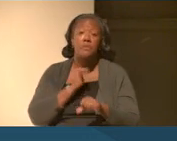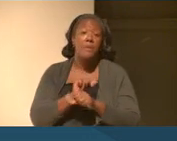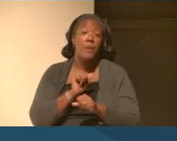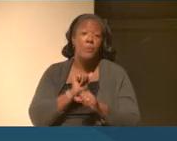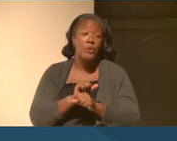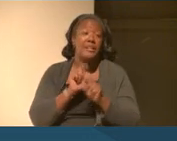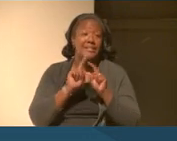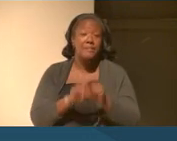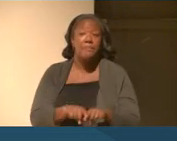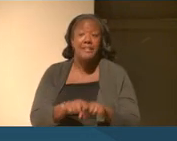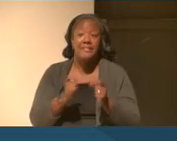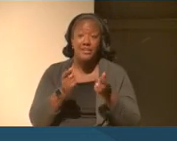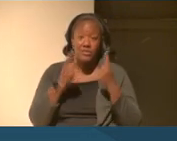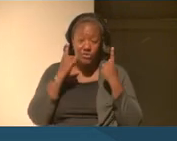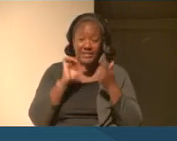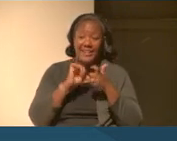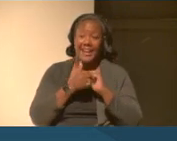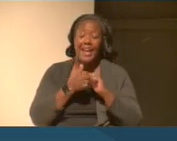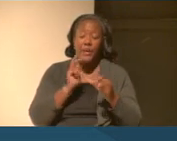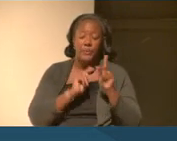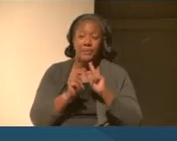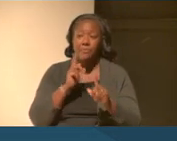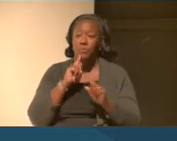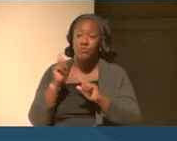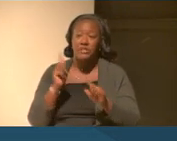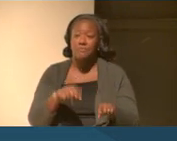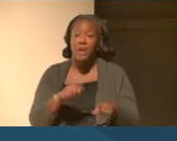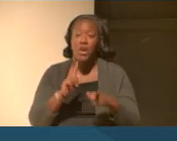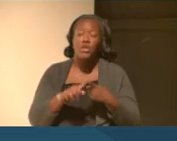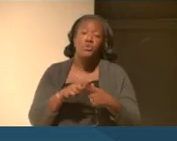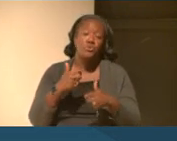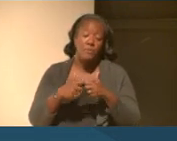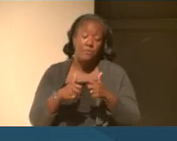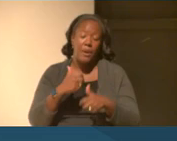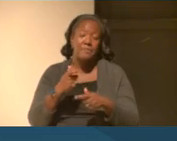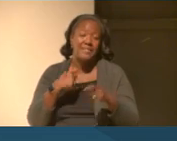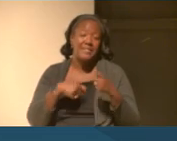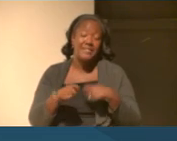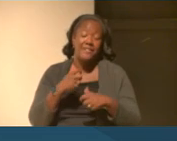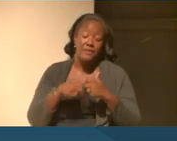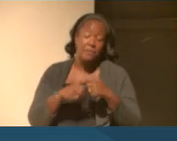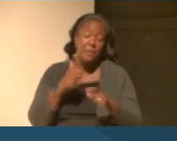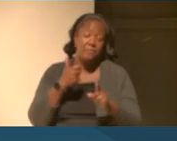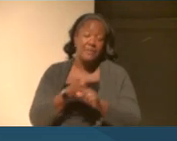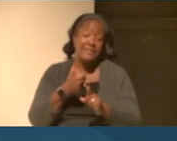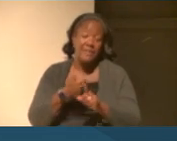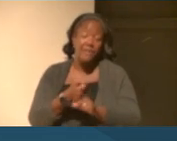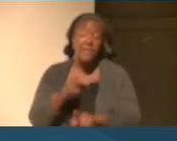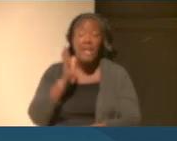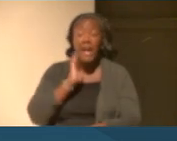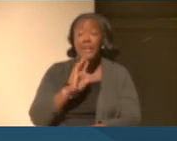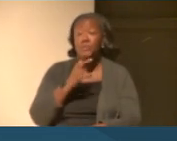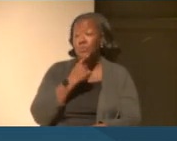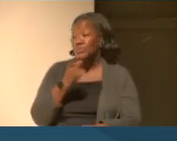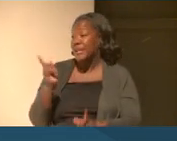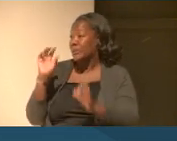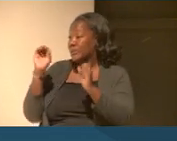on understanding how people respond to the problems rather than the problems themselves. As I used to tell my teachers, you know,